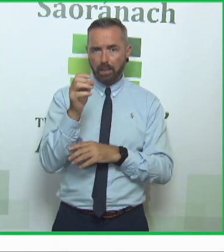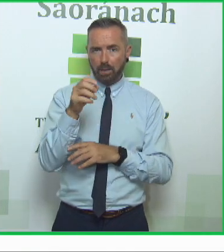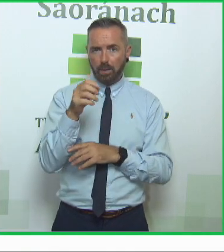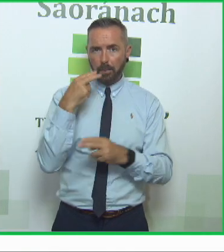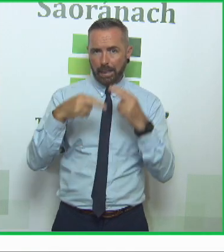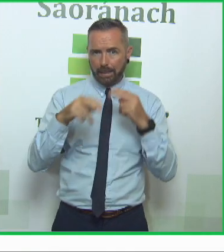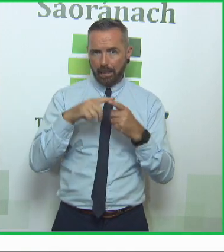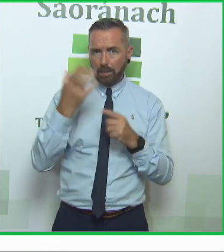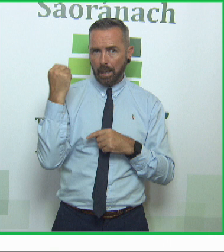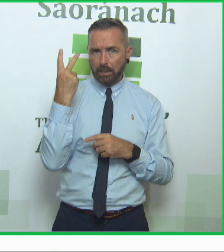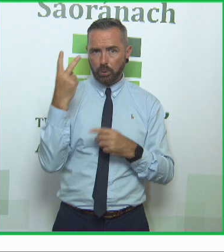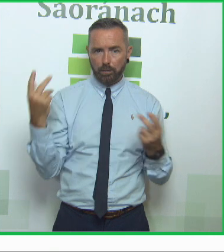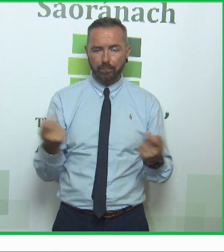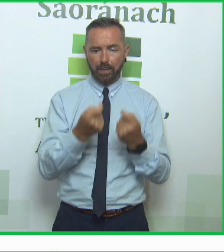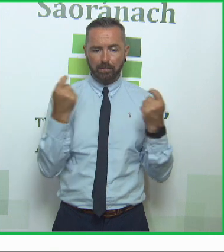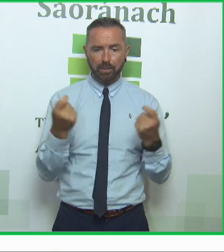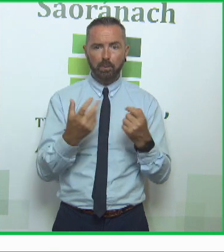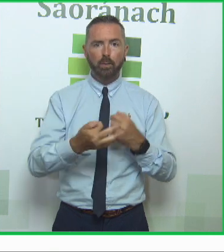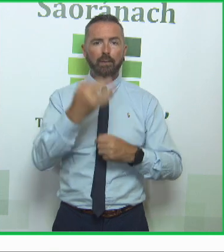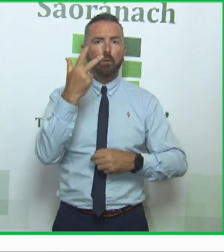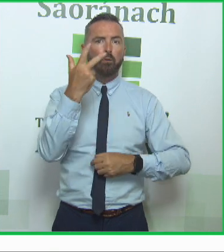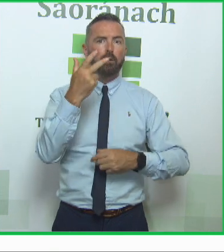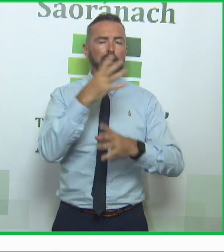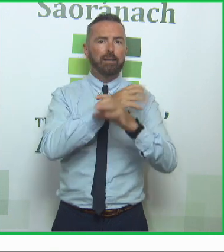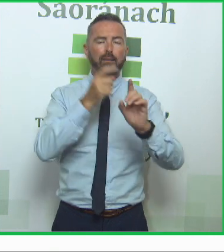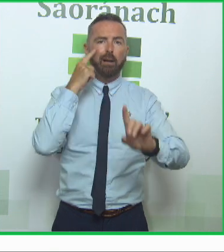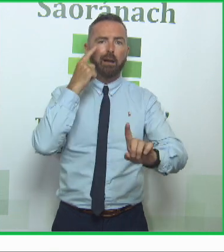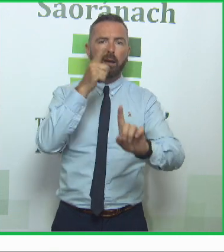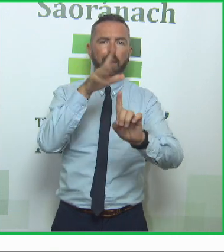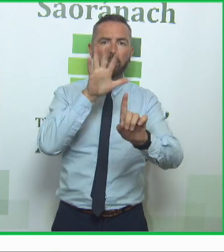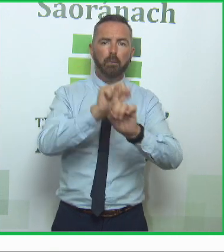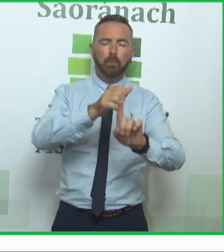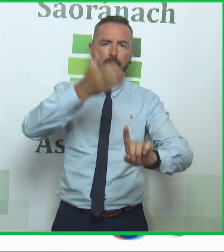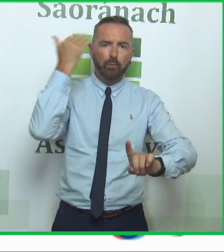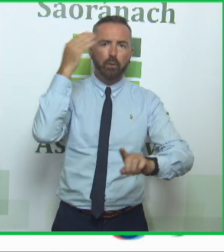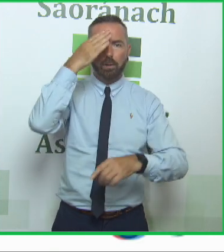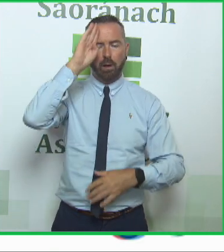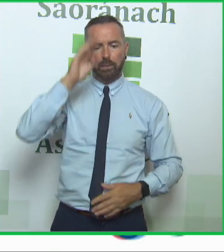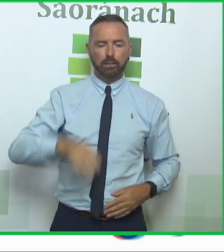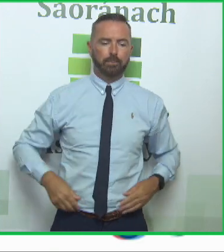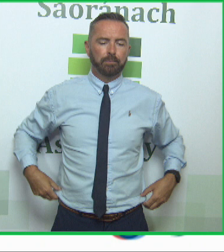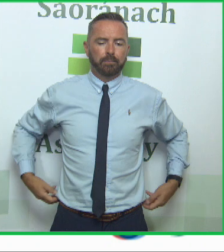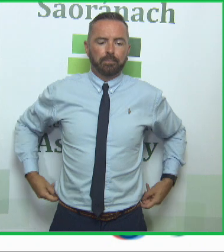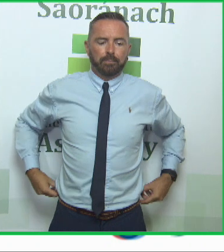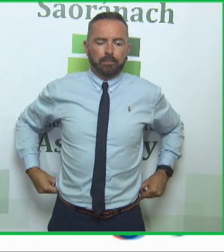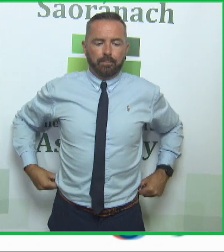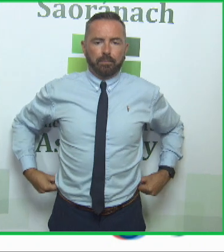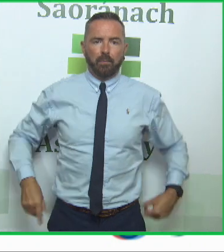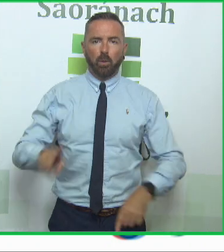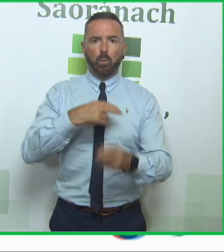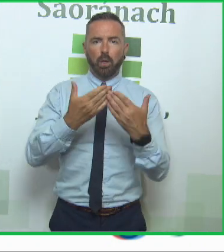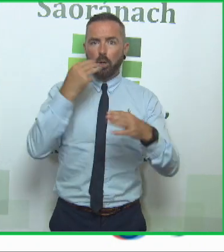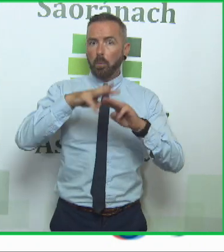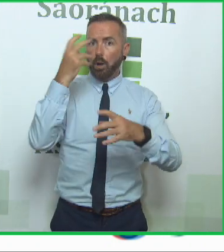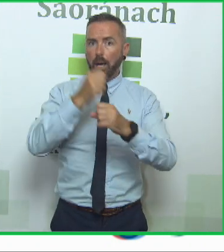we've possibly found 3 new drugs which have never been found before in Ireland. So this shows we are reaching hidden groups and we are learning more about our emerging drug